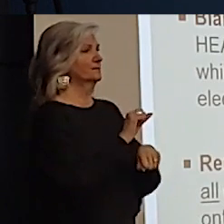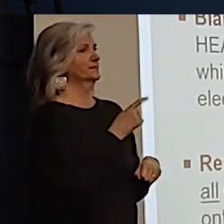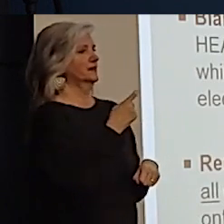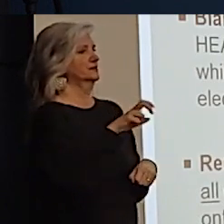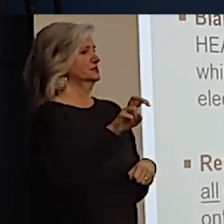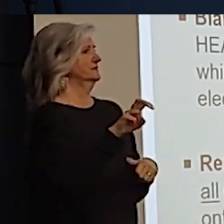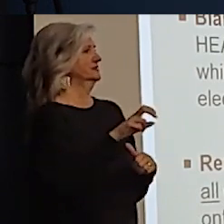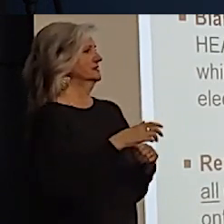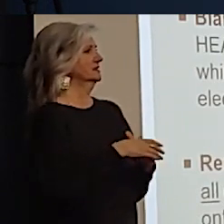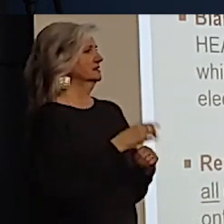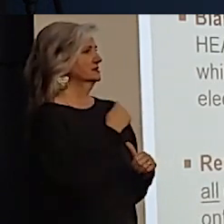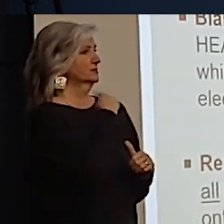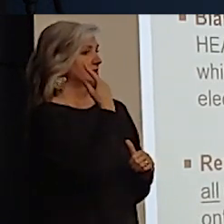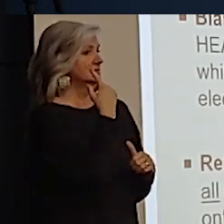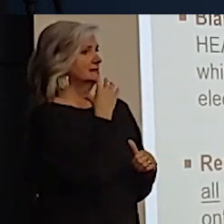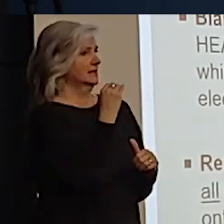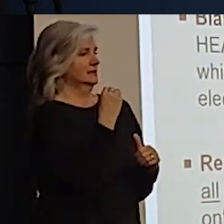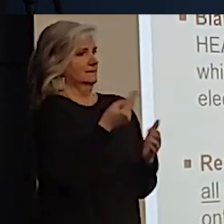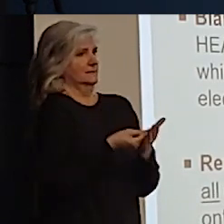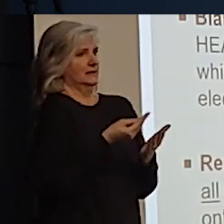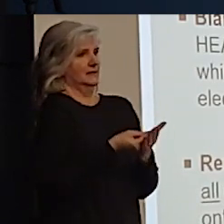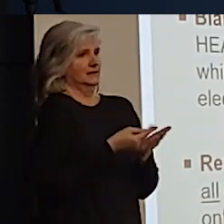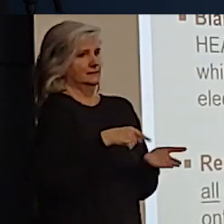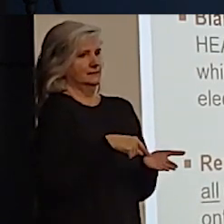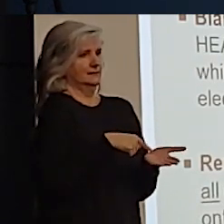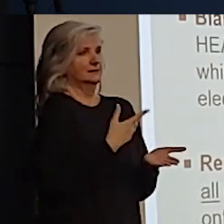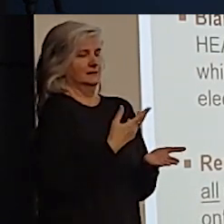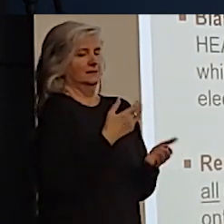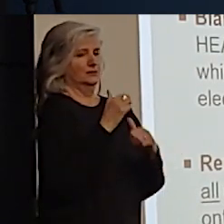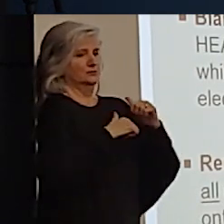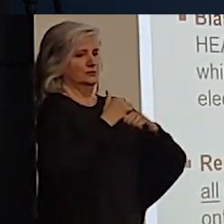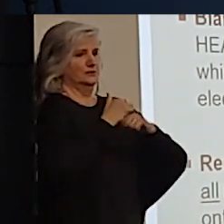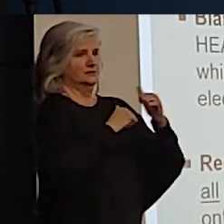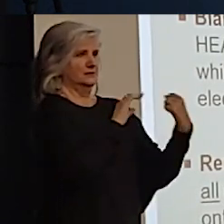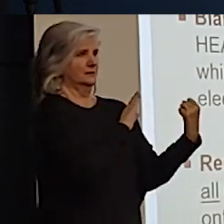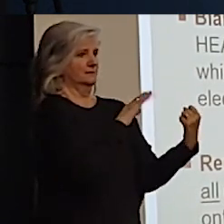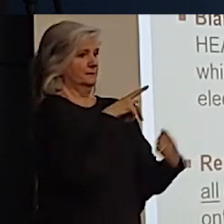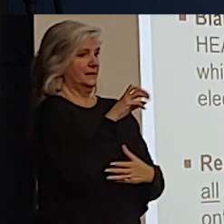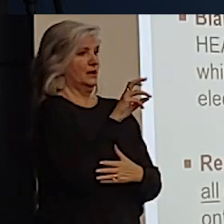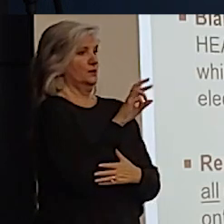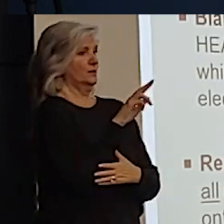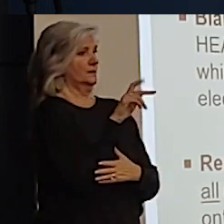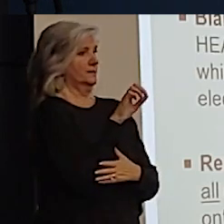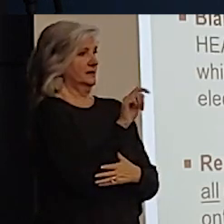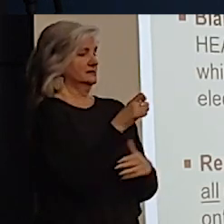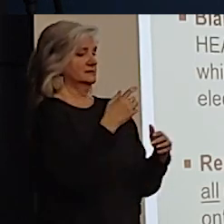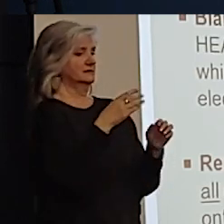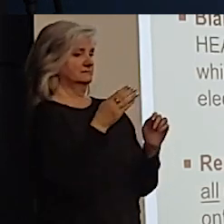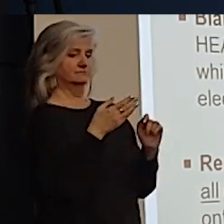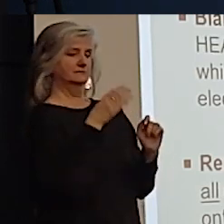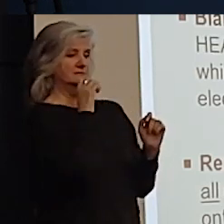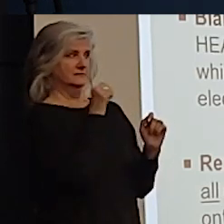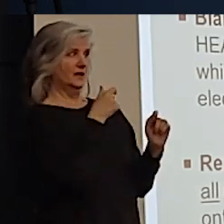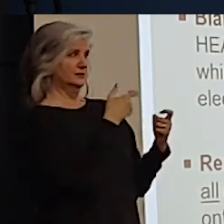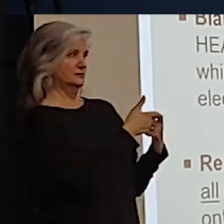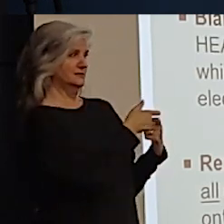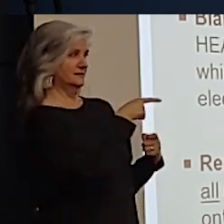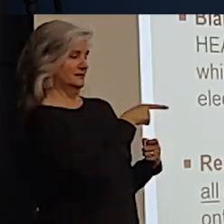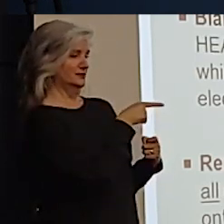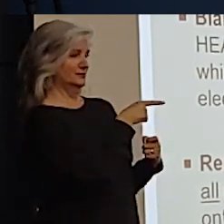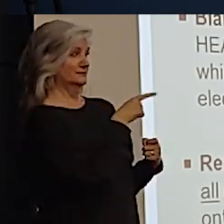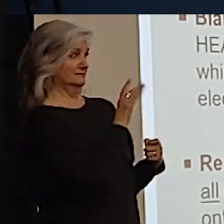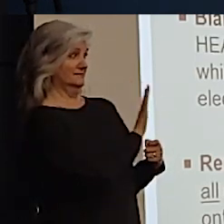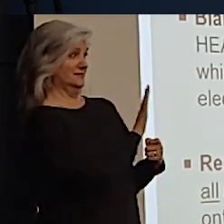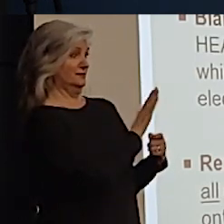shifting the risk and the financing of construction of power plants away from the utility, away from the